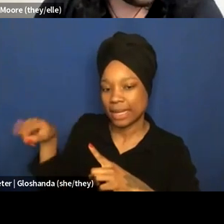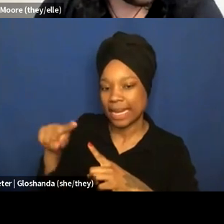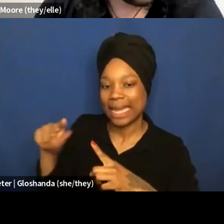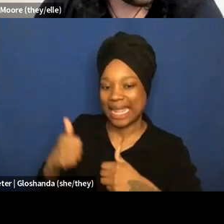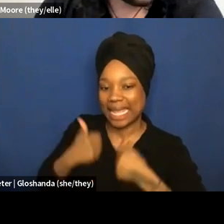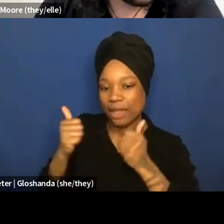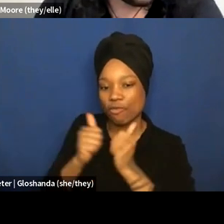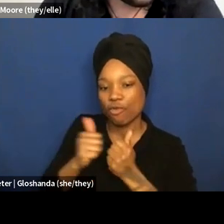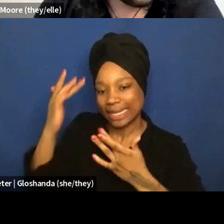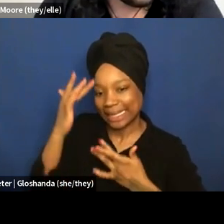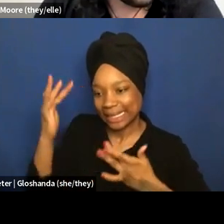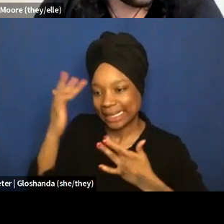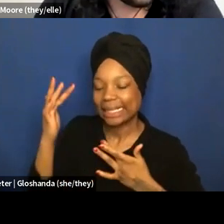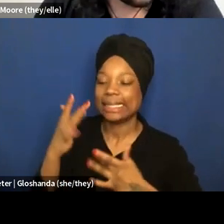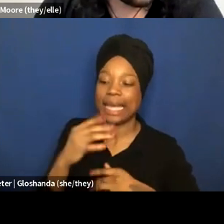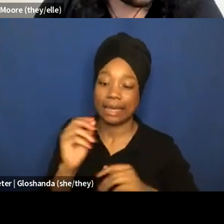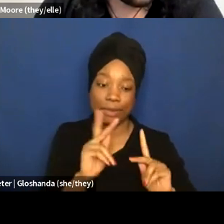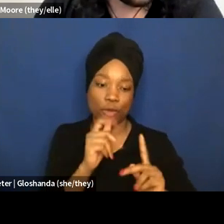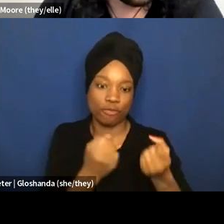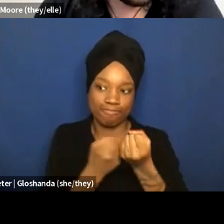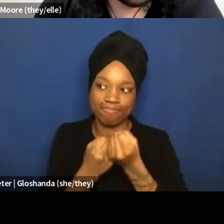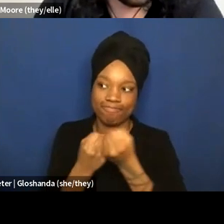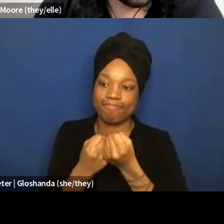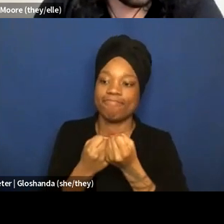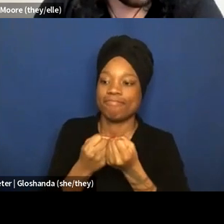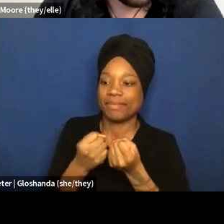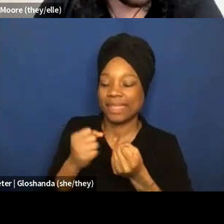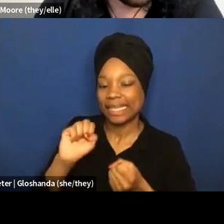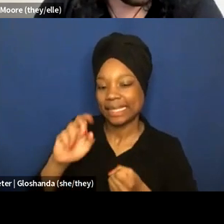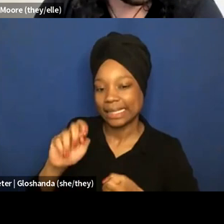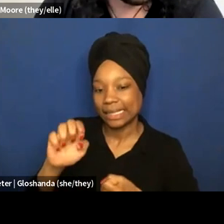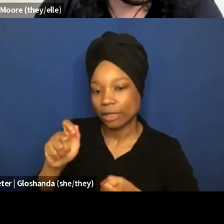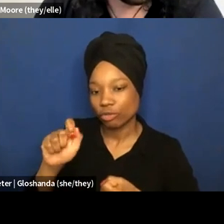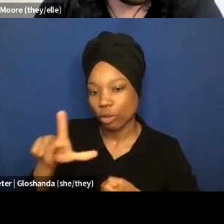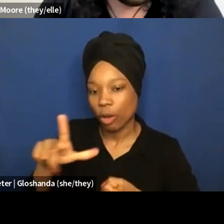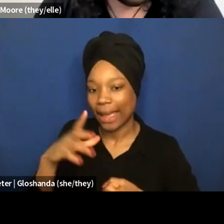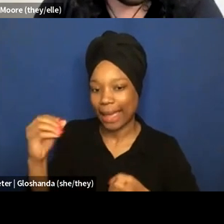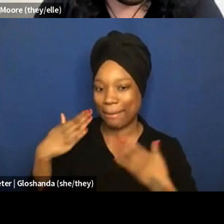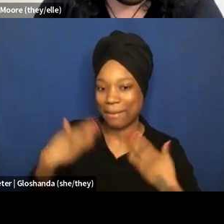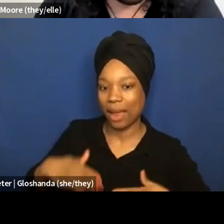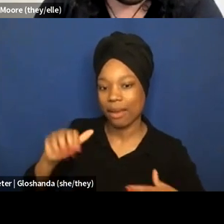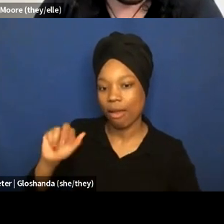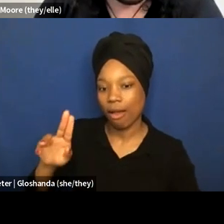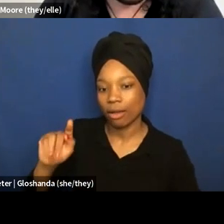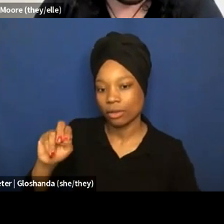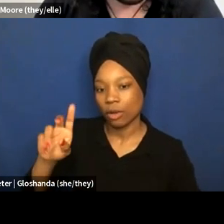with disease, as well as those who are supporting and advancing the sexual and bodily autonomy of sex workers.